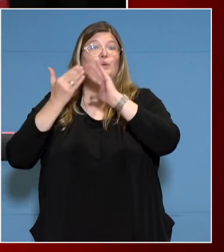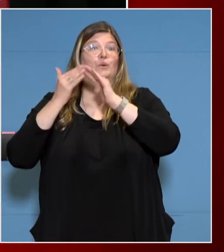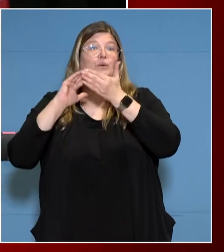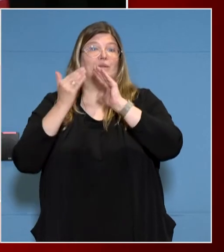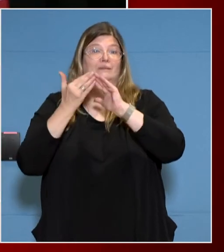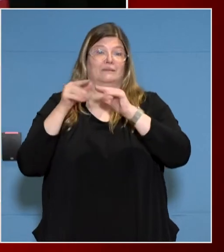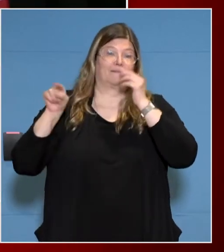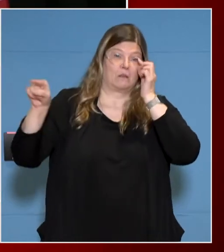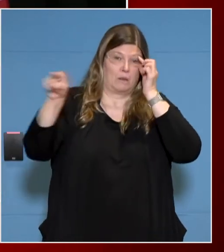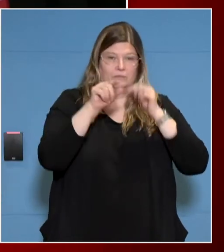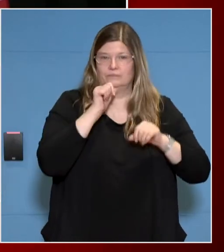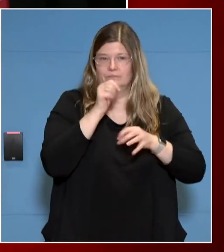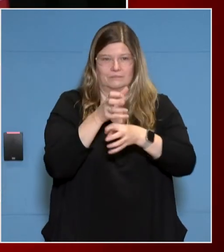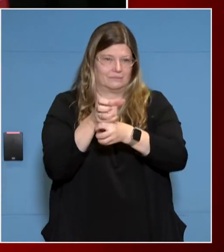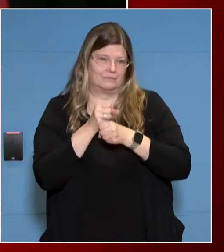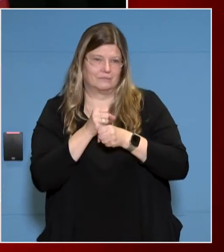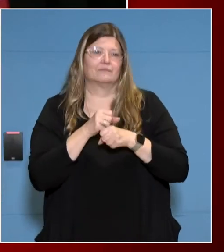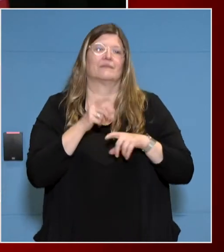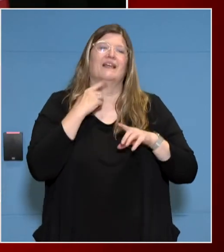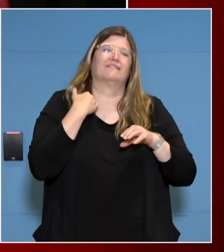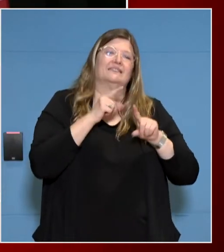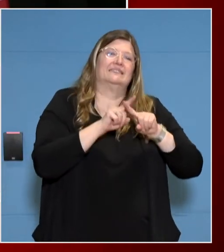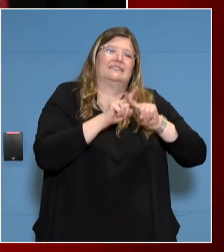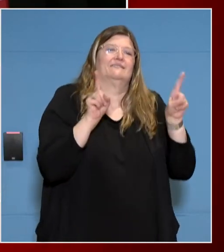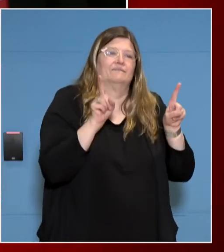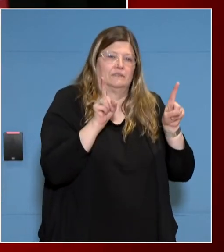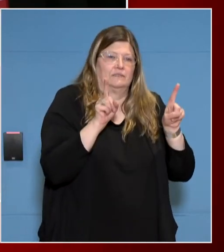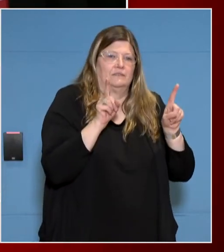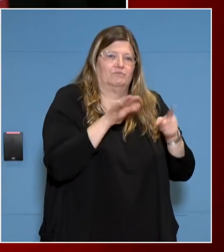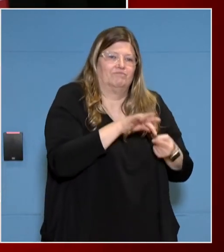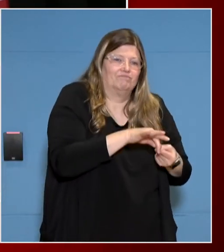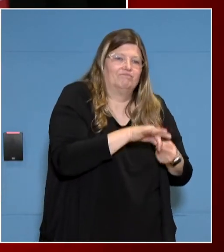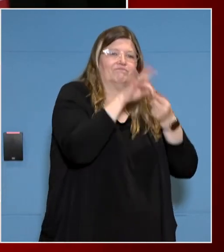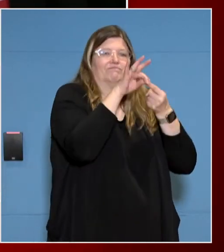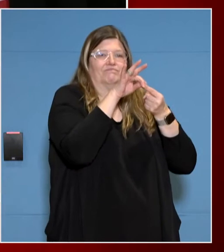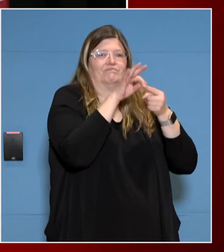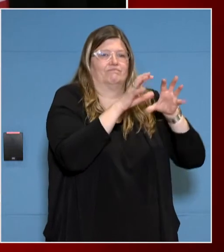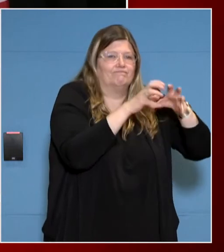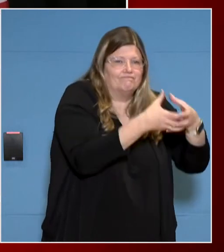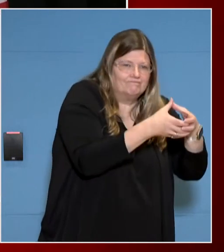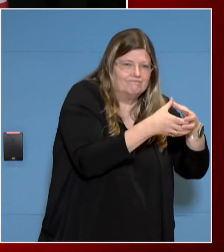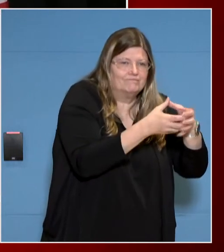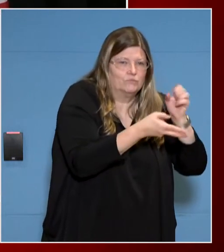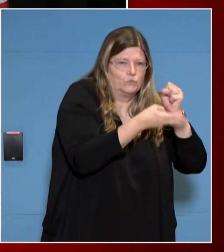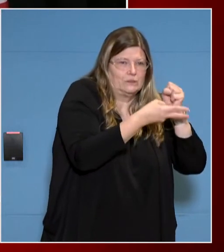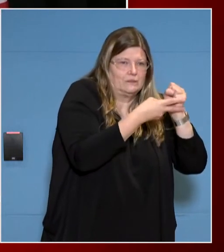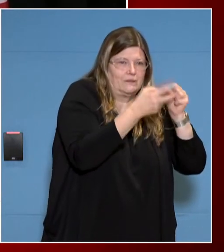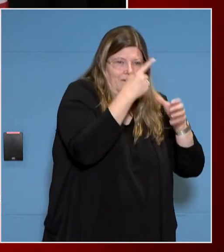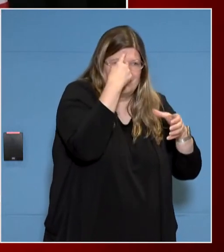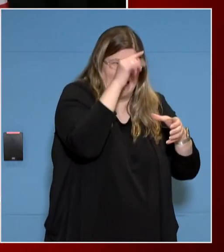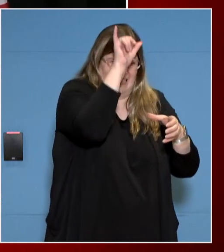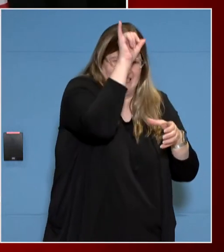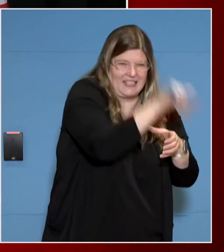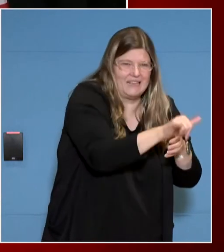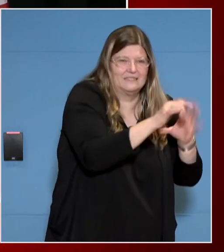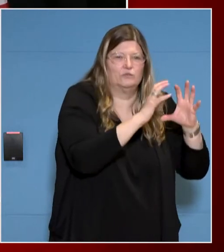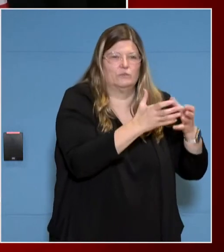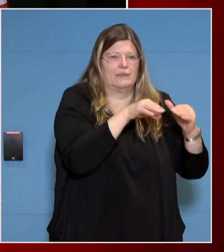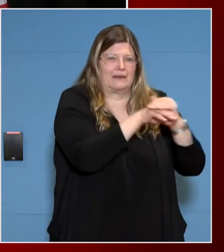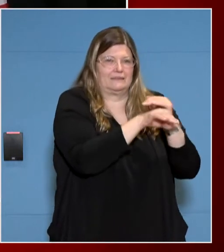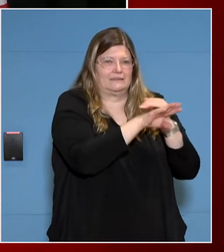those are ways that people find out if their eligibility is in fact activated for that week. So it's a